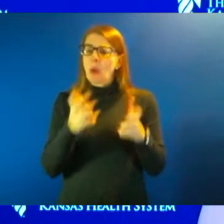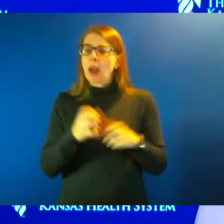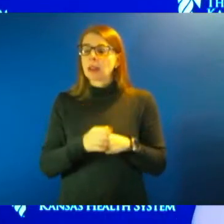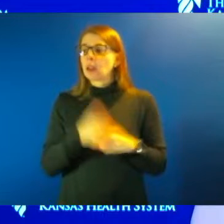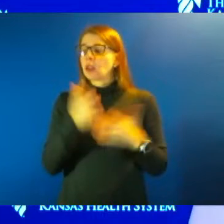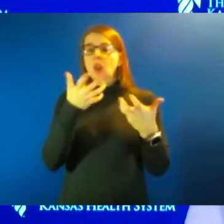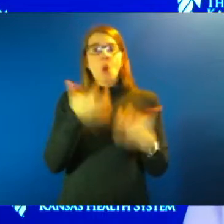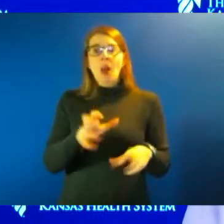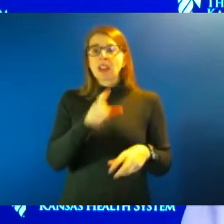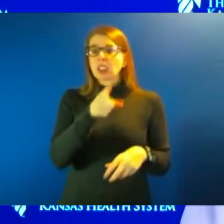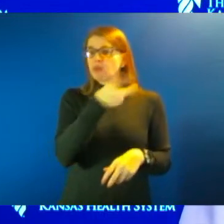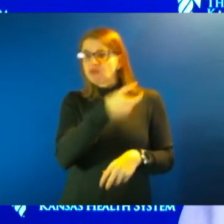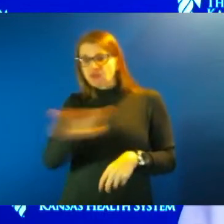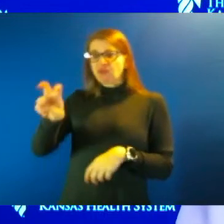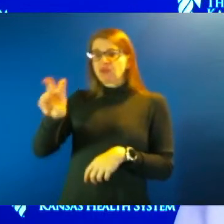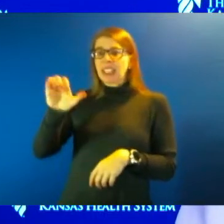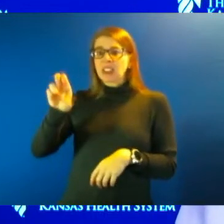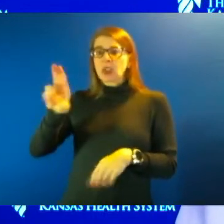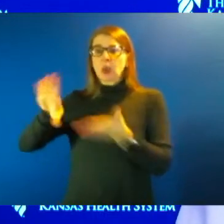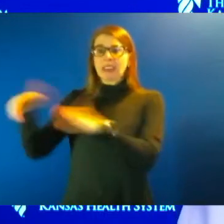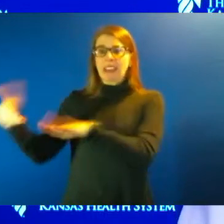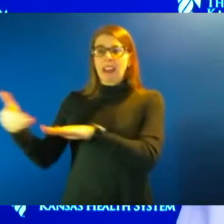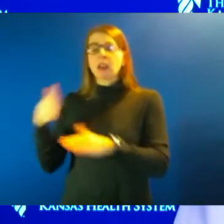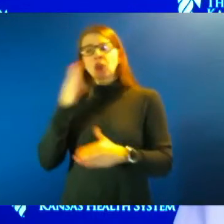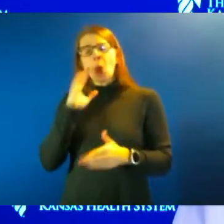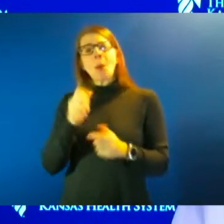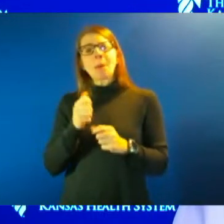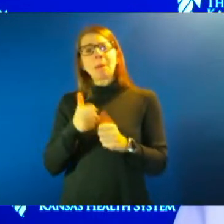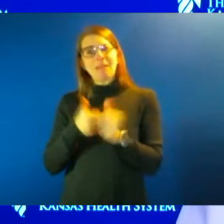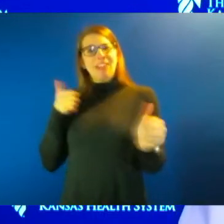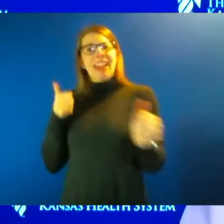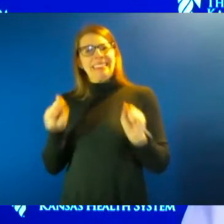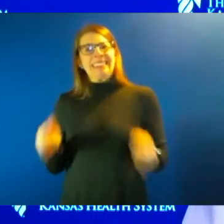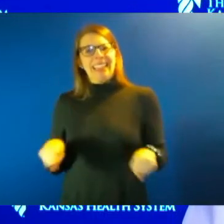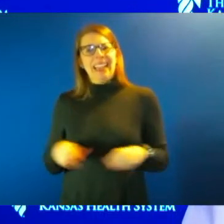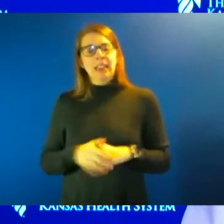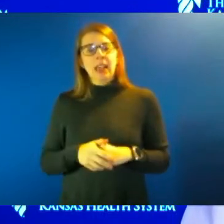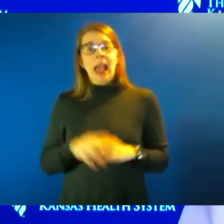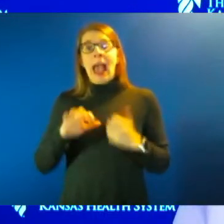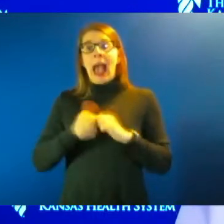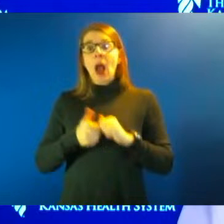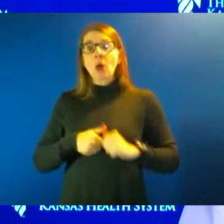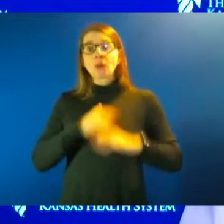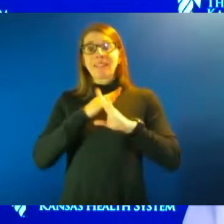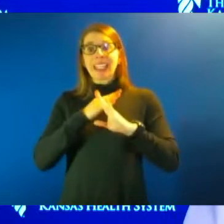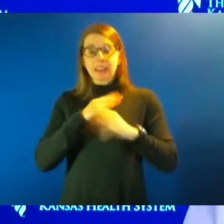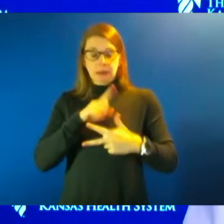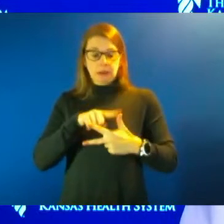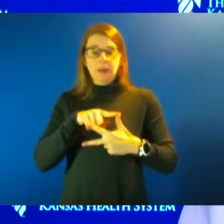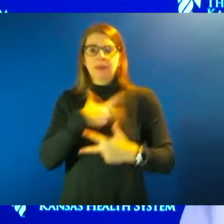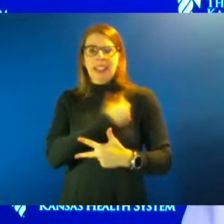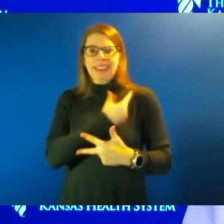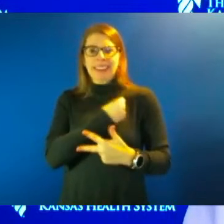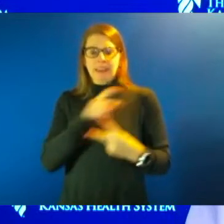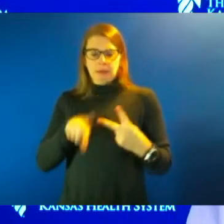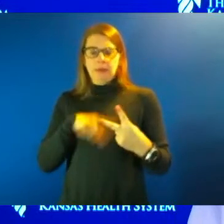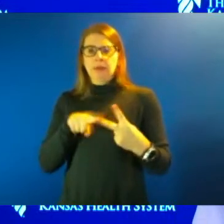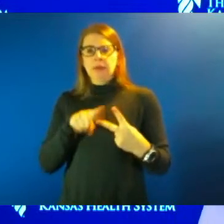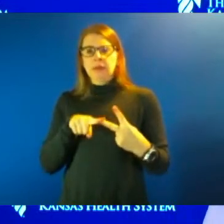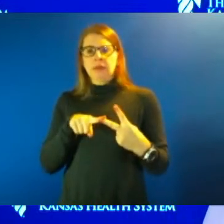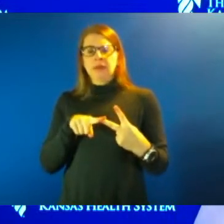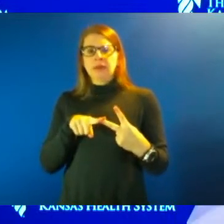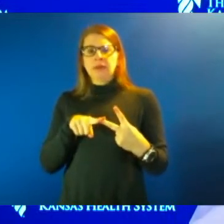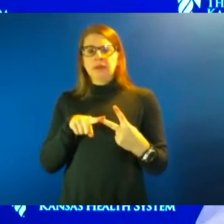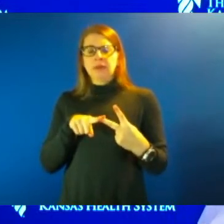is a very preventable outcome, and it's preventable, number one, with vaccines, and then number two, doing those